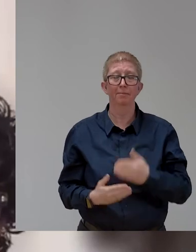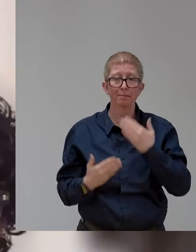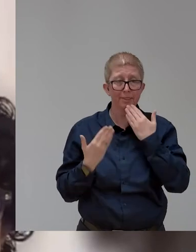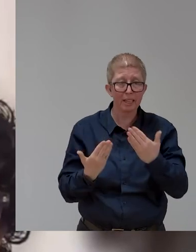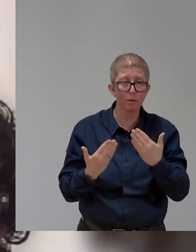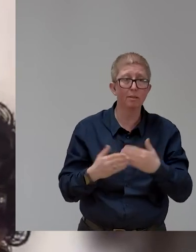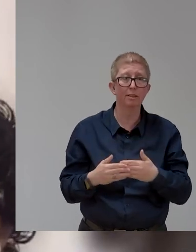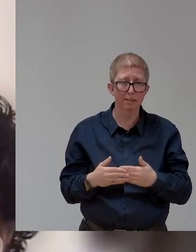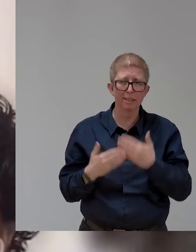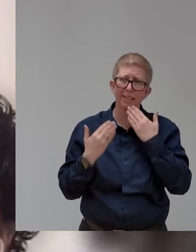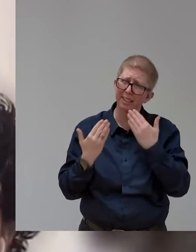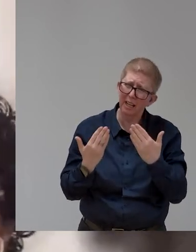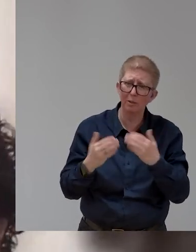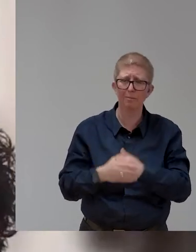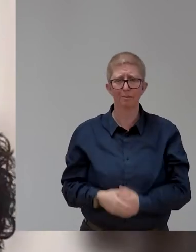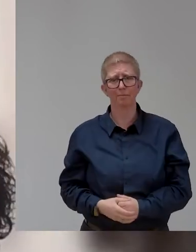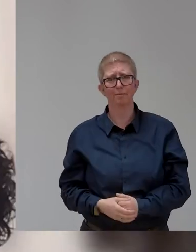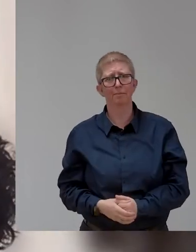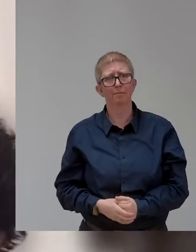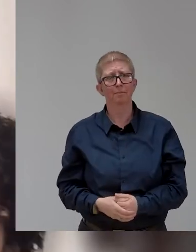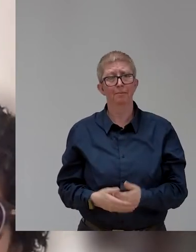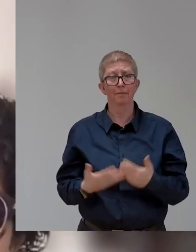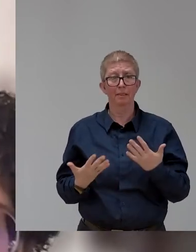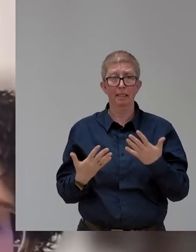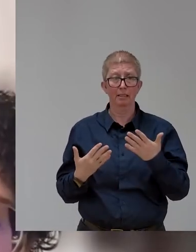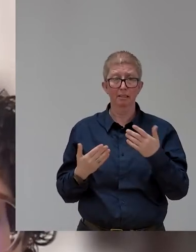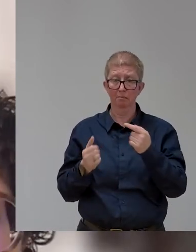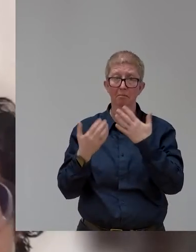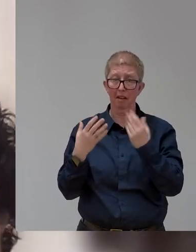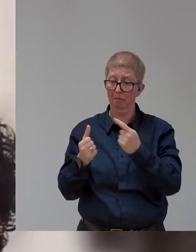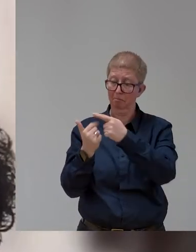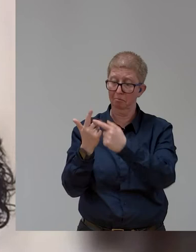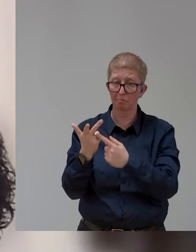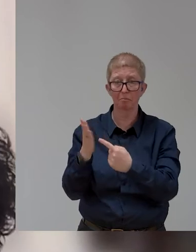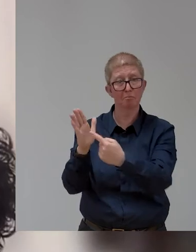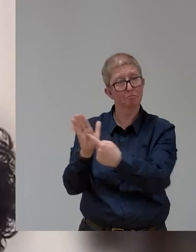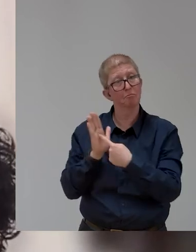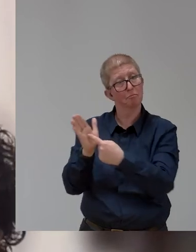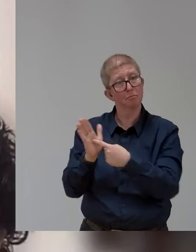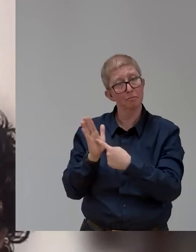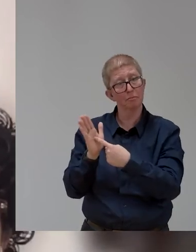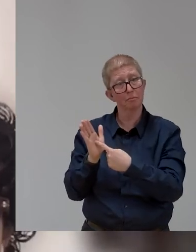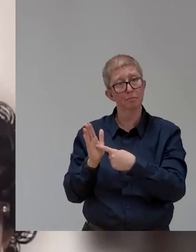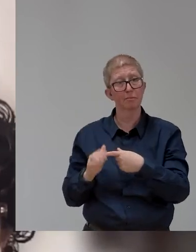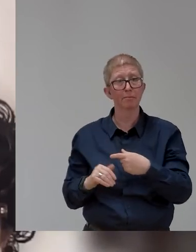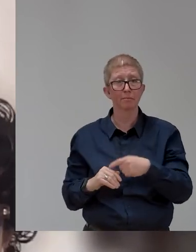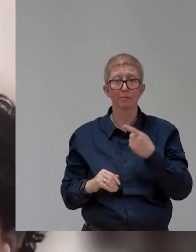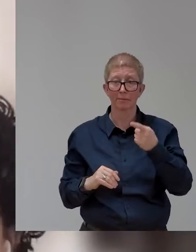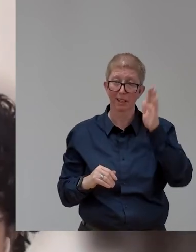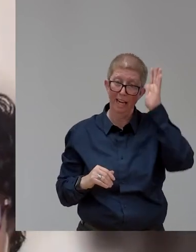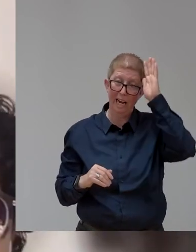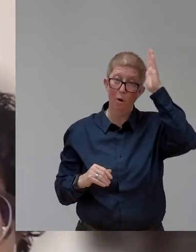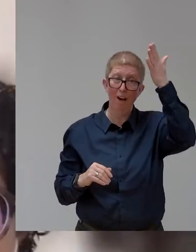Thank you so much. We have seen many times how change can be brought through innovation and collaboration. I would like to ask